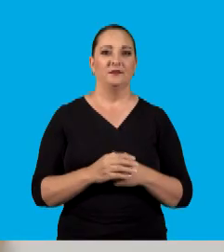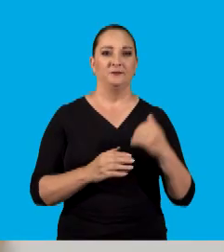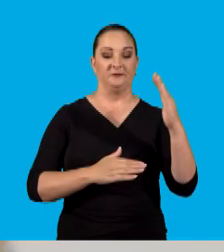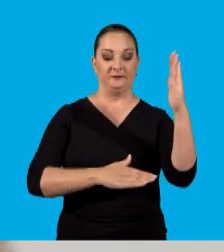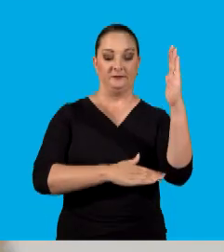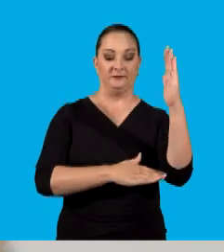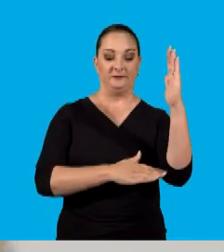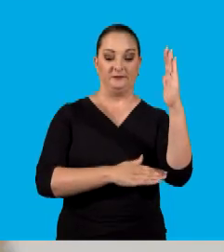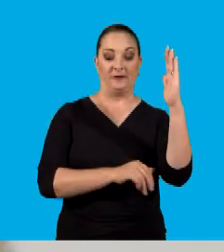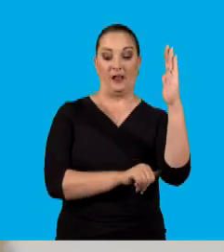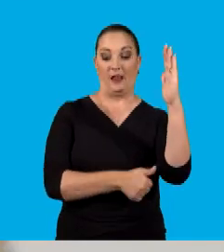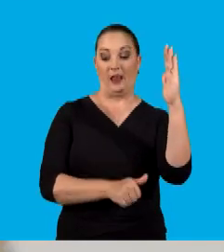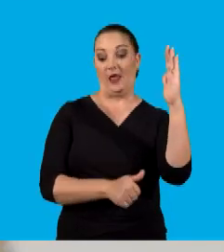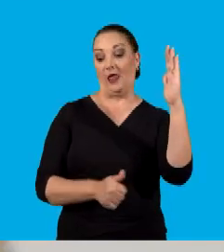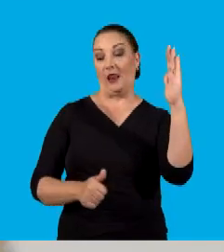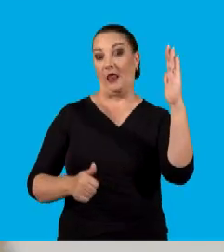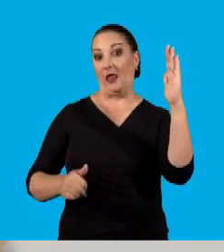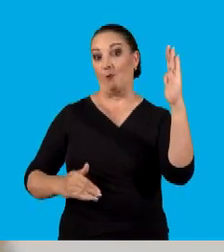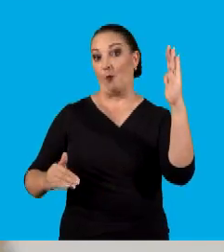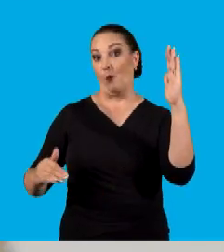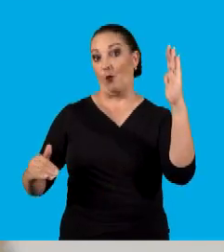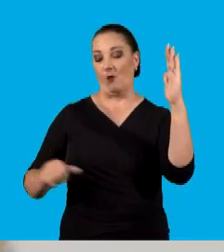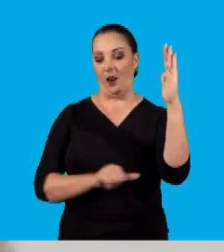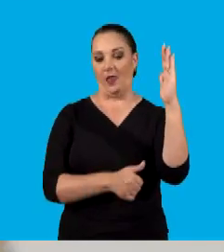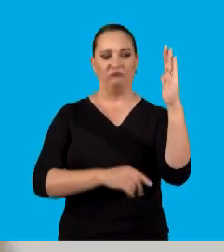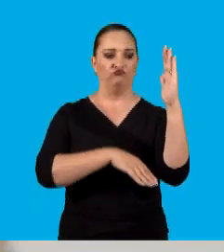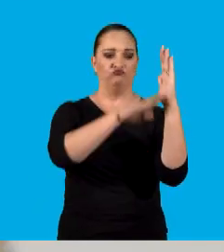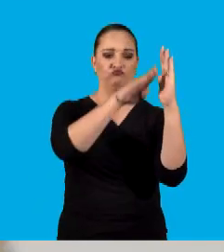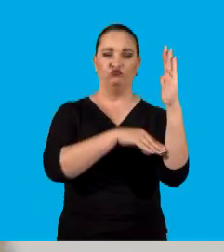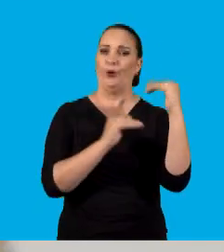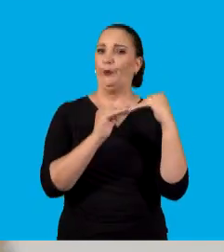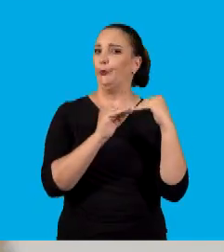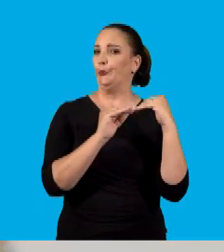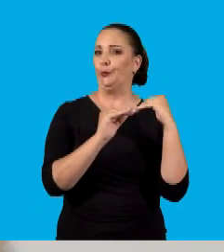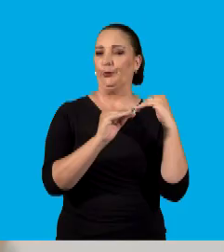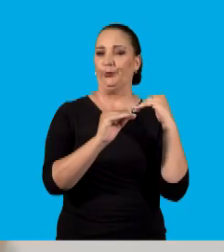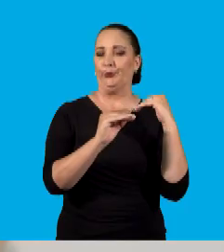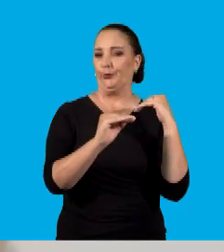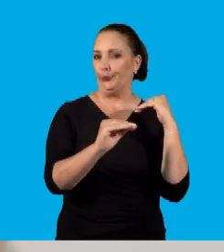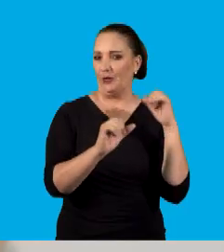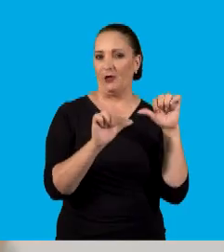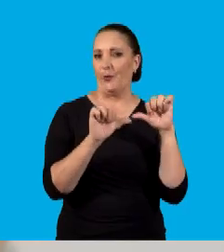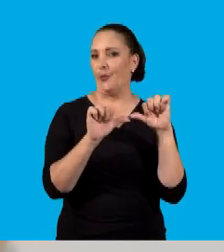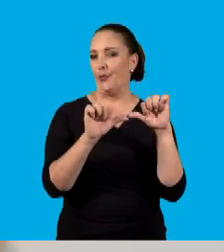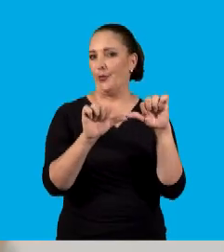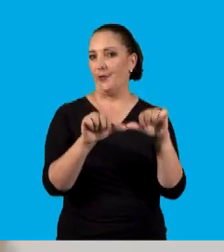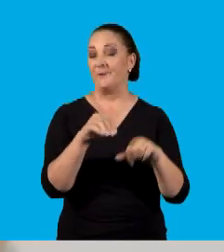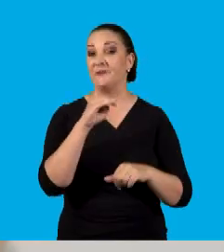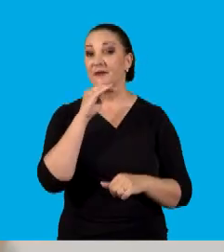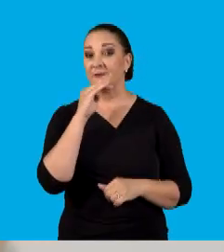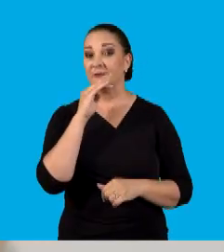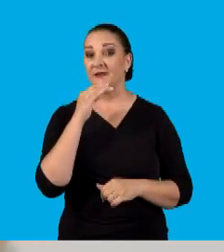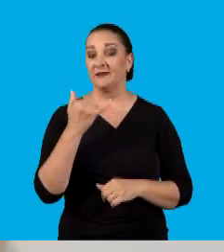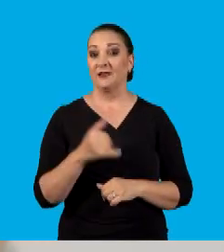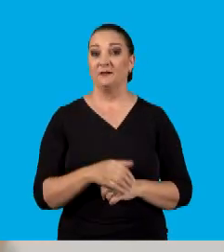in the horizontal values, our vertical value remains the same. So in this case, this would mean that